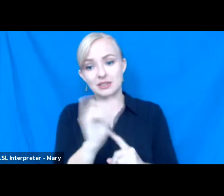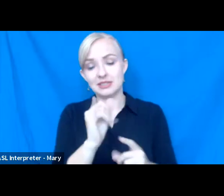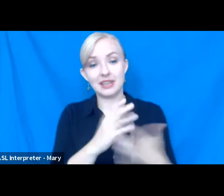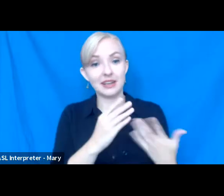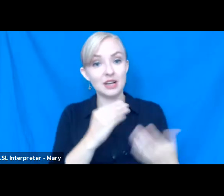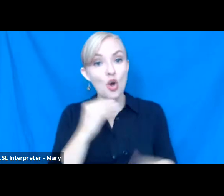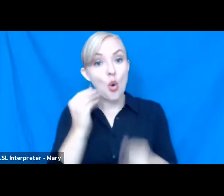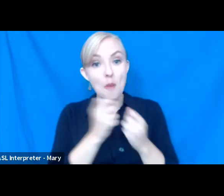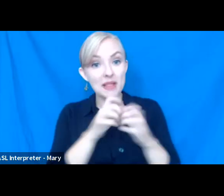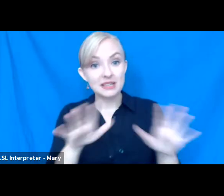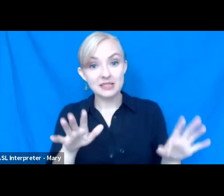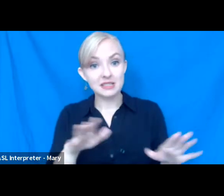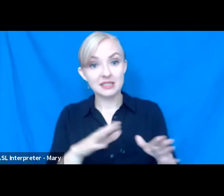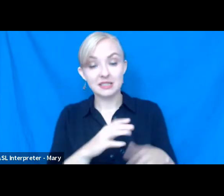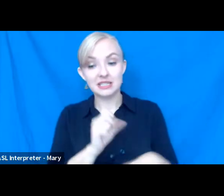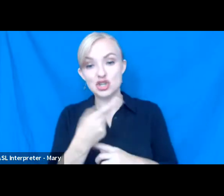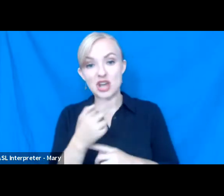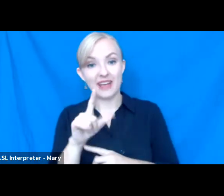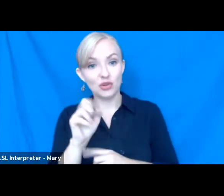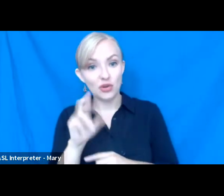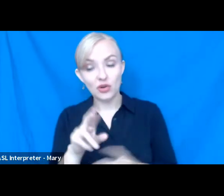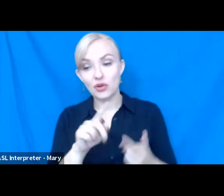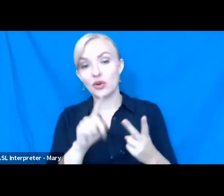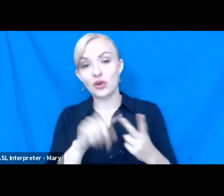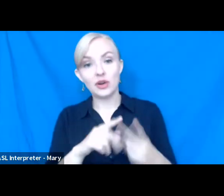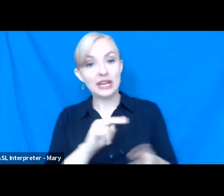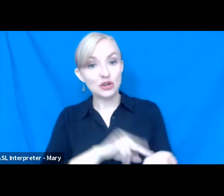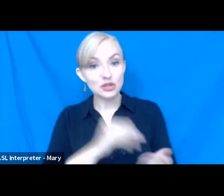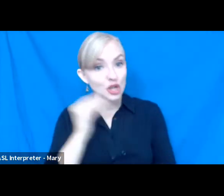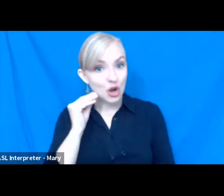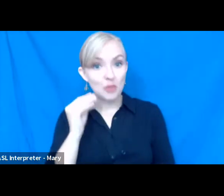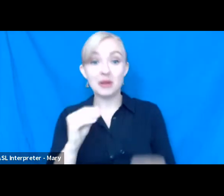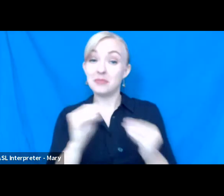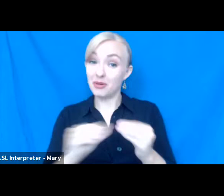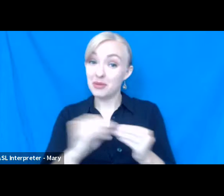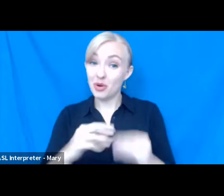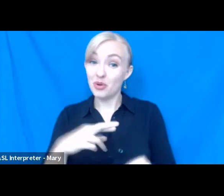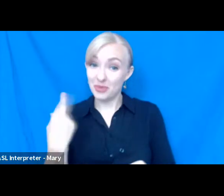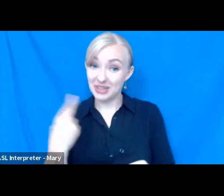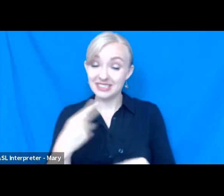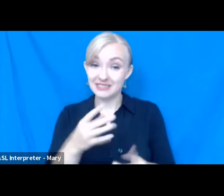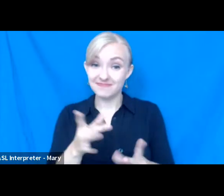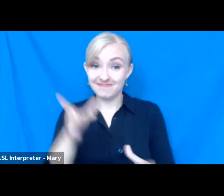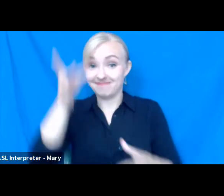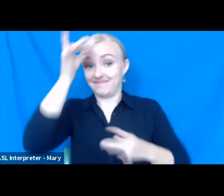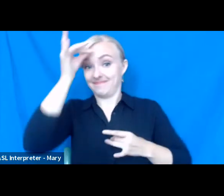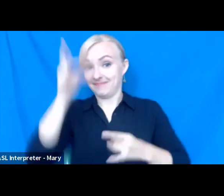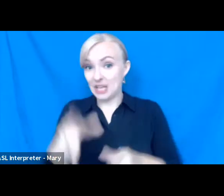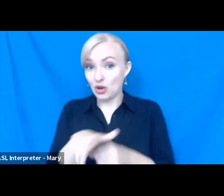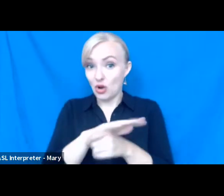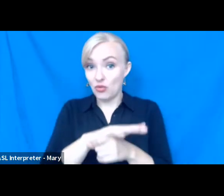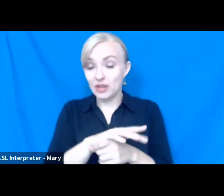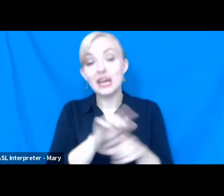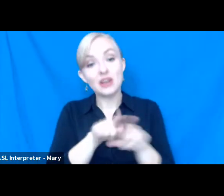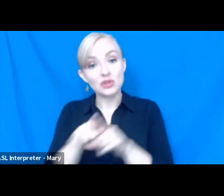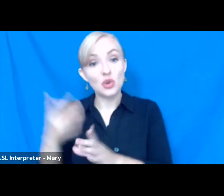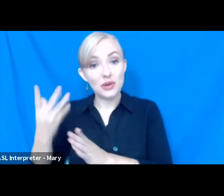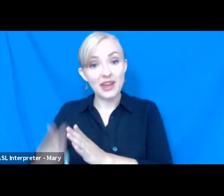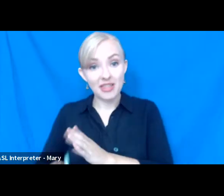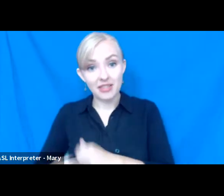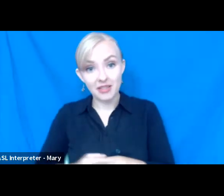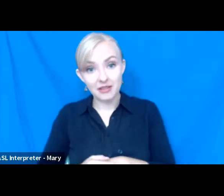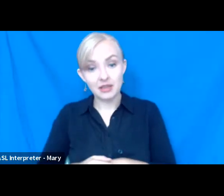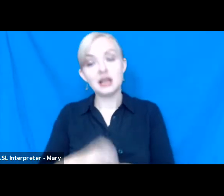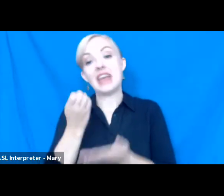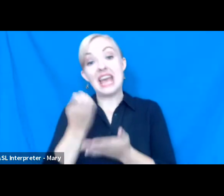shelters facing significantly increased risks of COVID infections and deaths. The health and economic